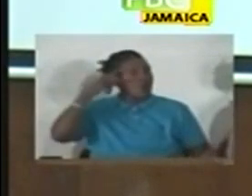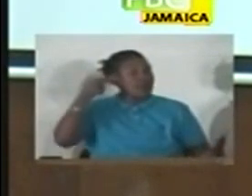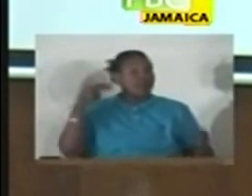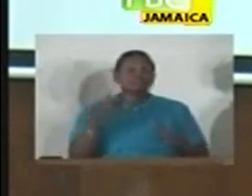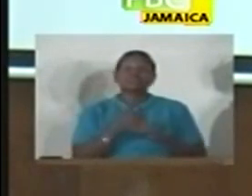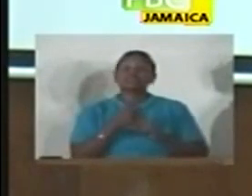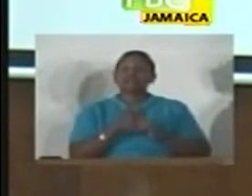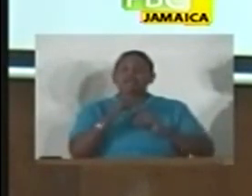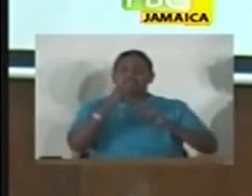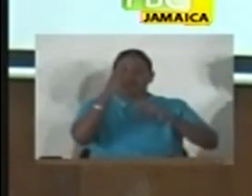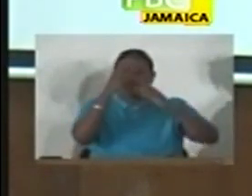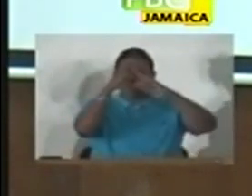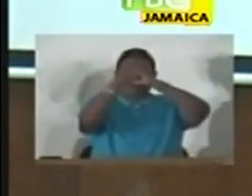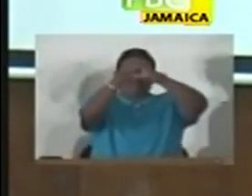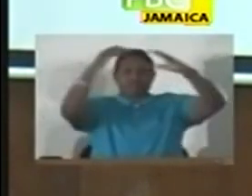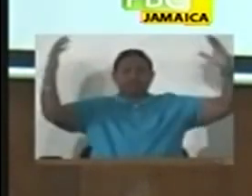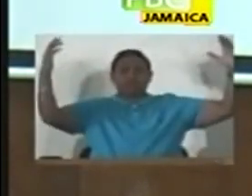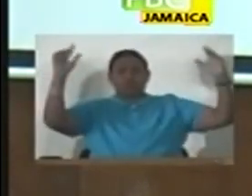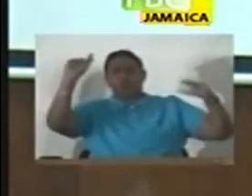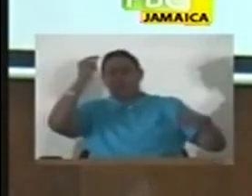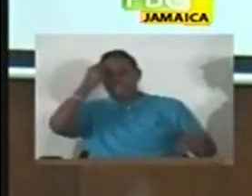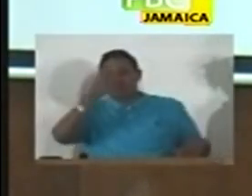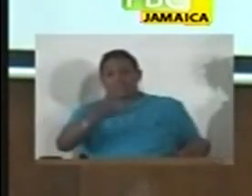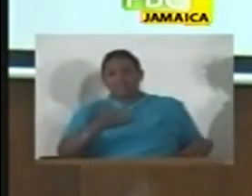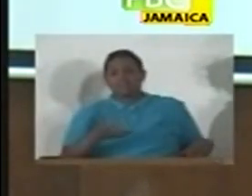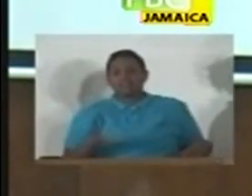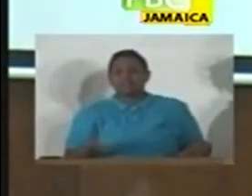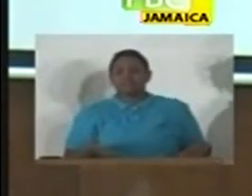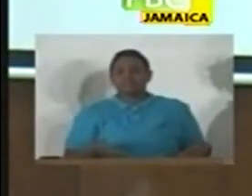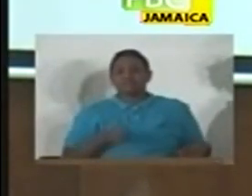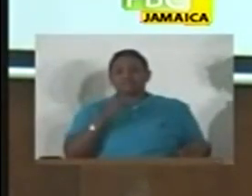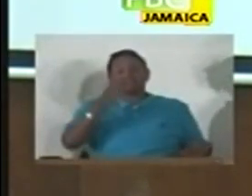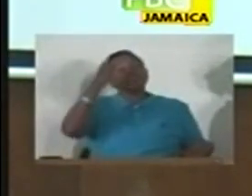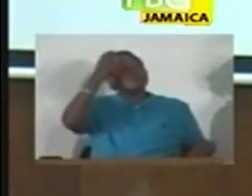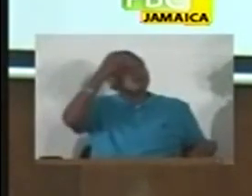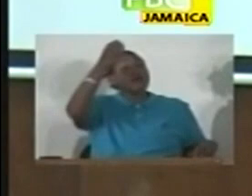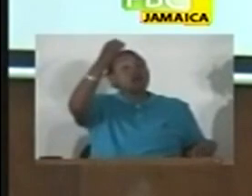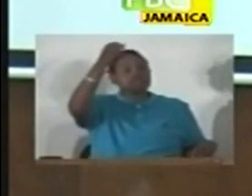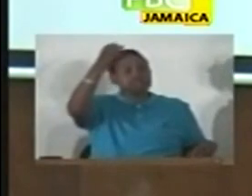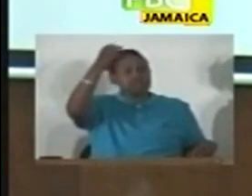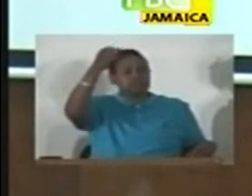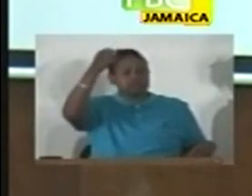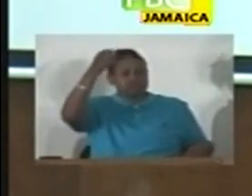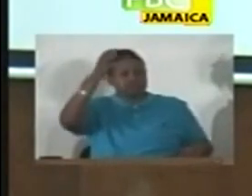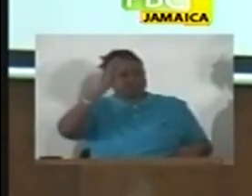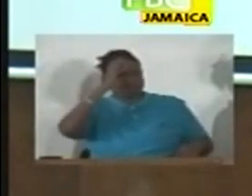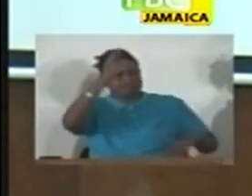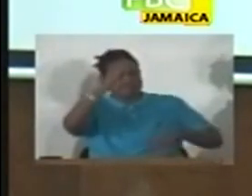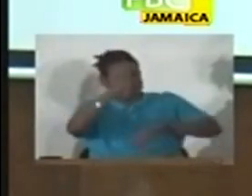a visionary government. It is the conceptualizing government.